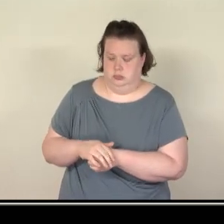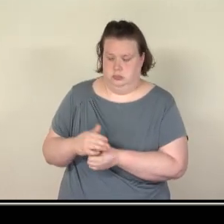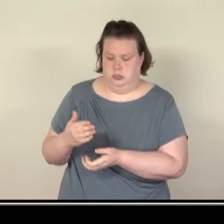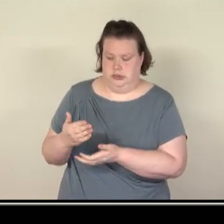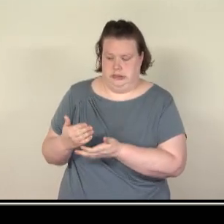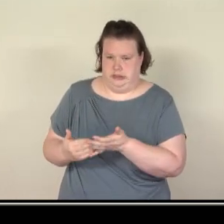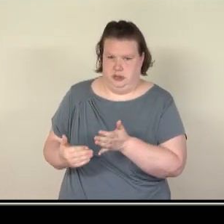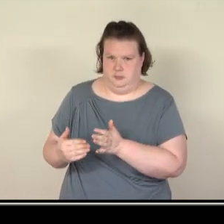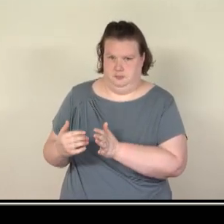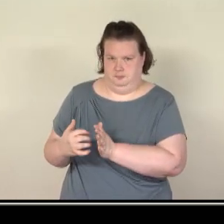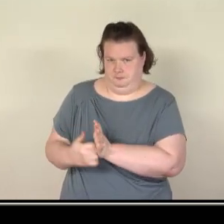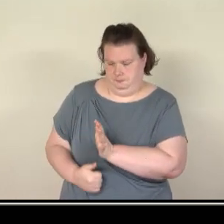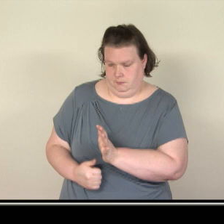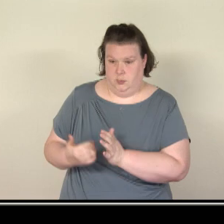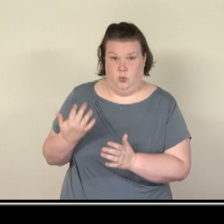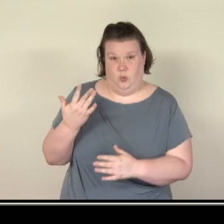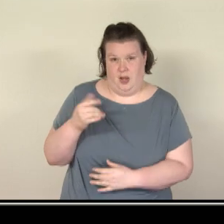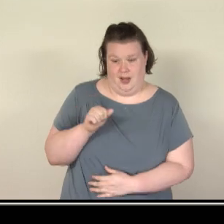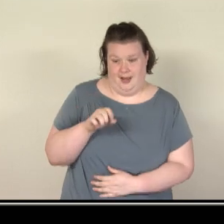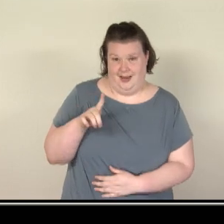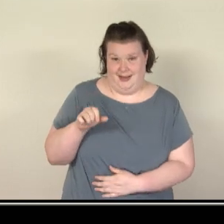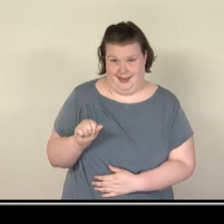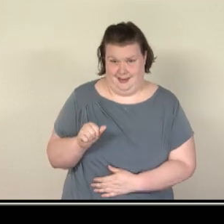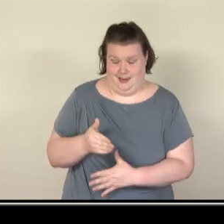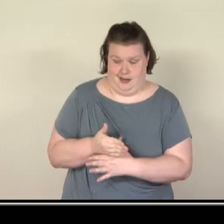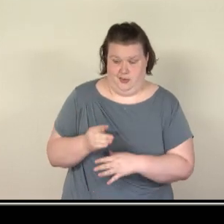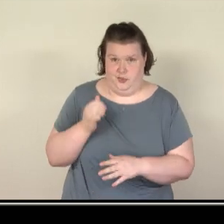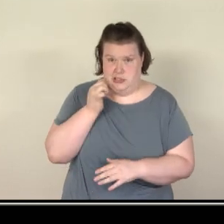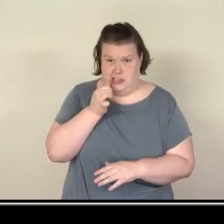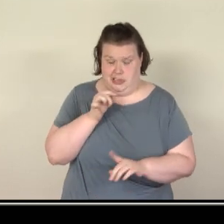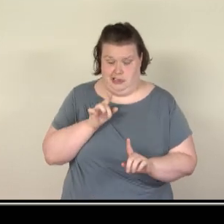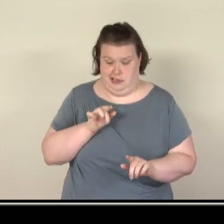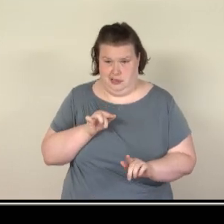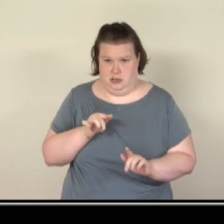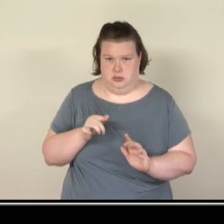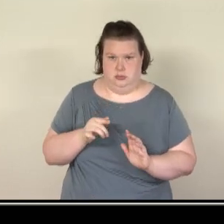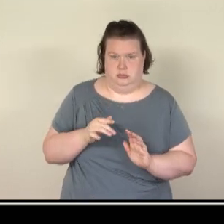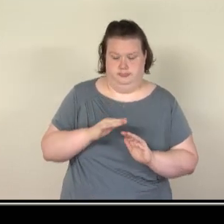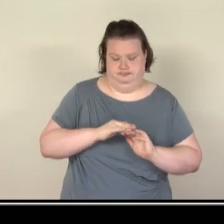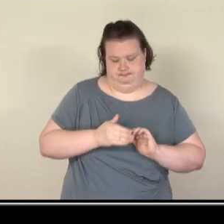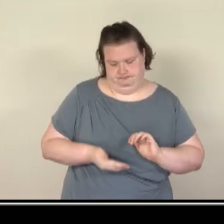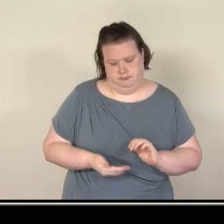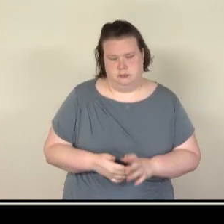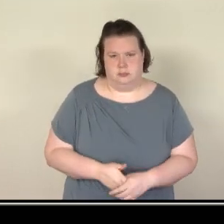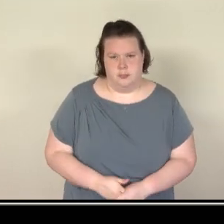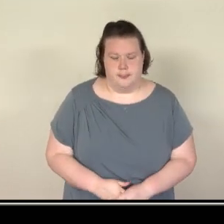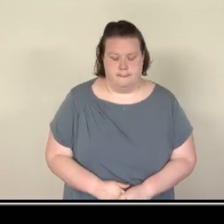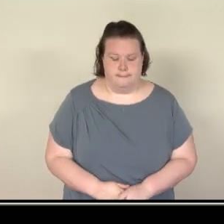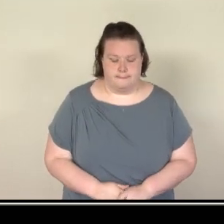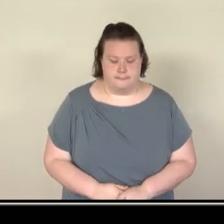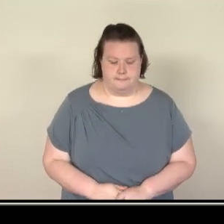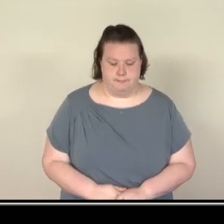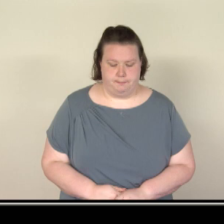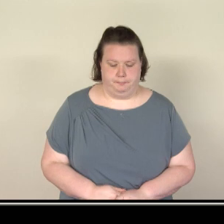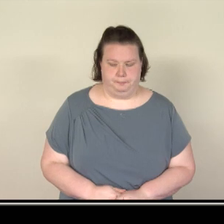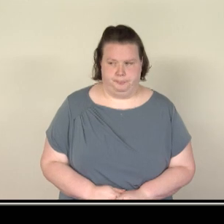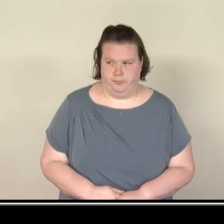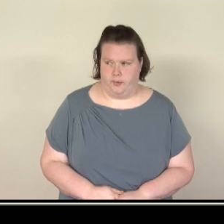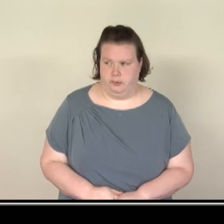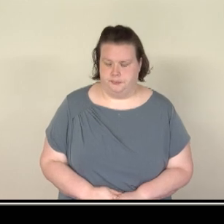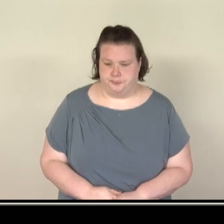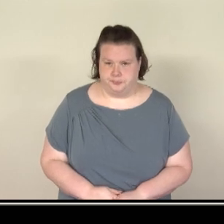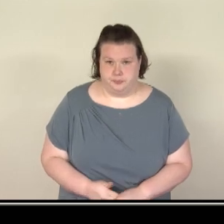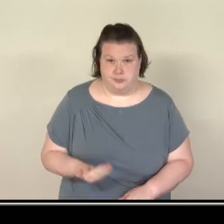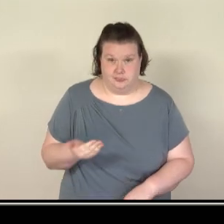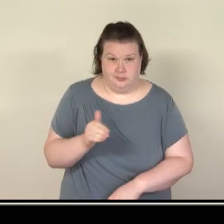our ADA being down. But what you saw in tonight, I'm going to talk about